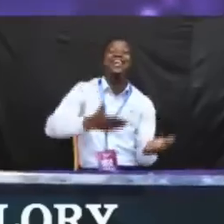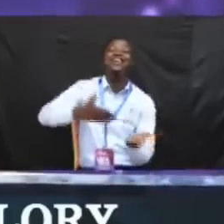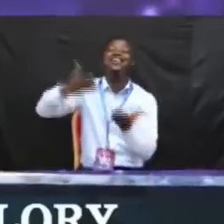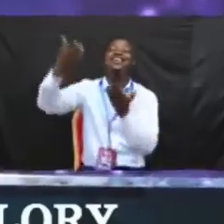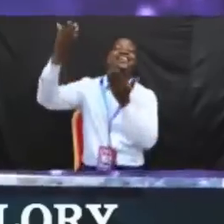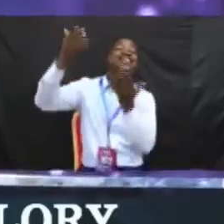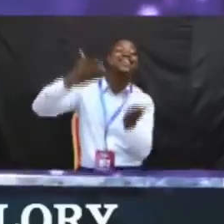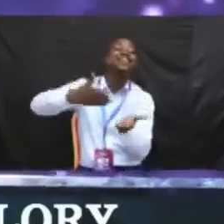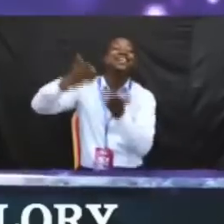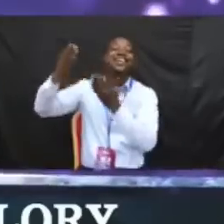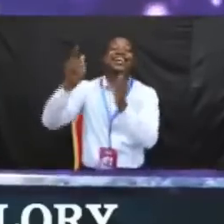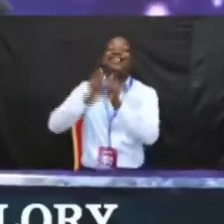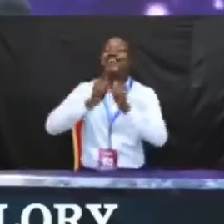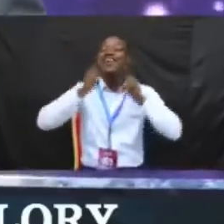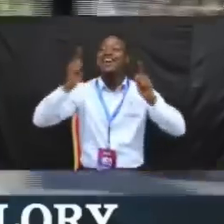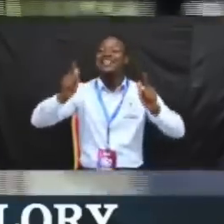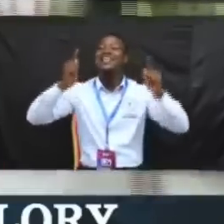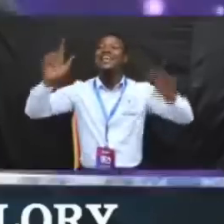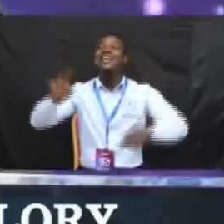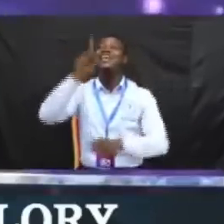be the glory.